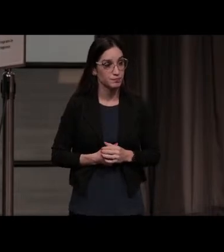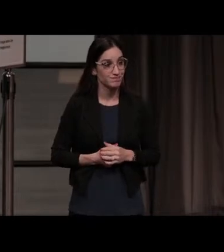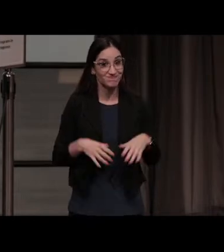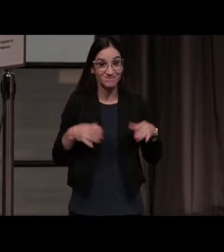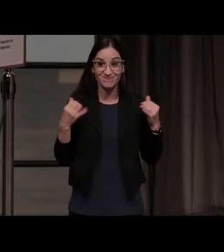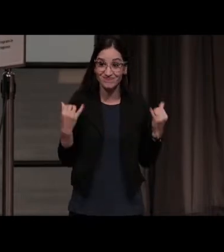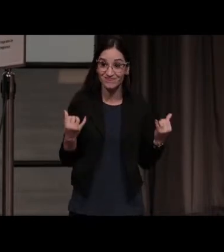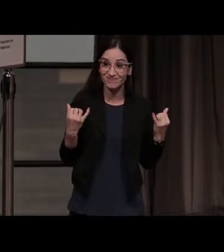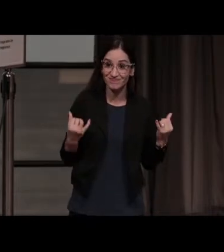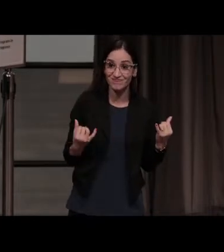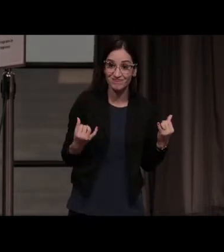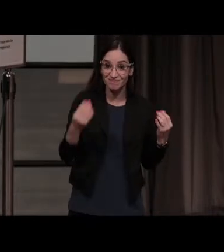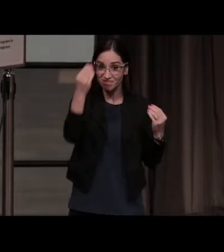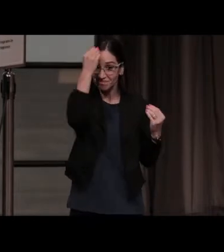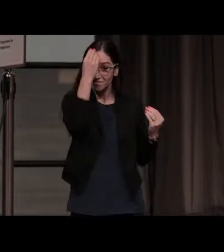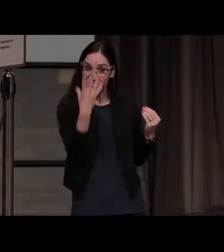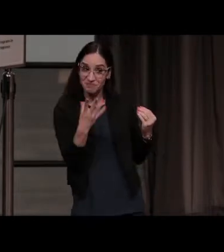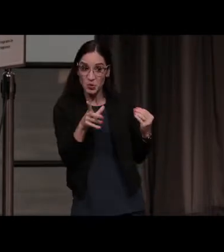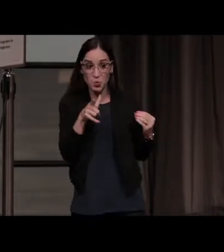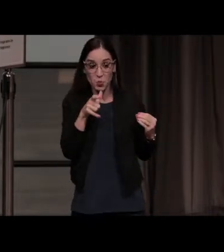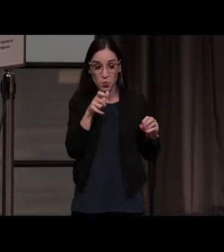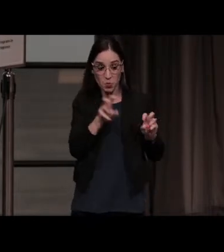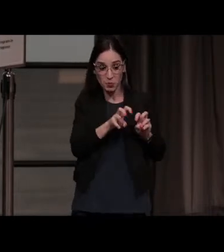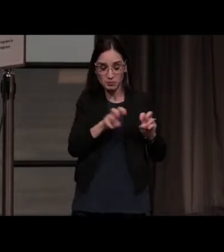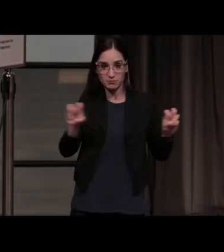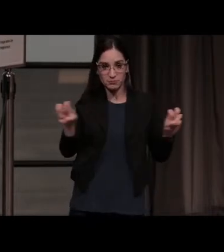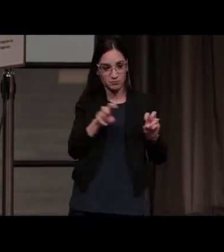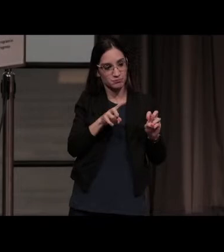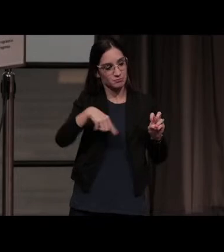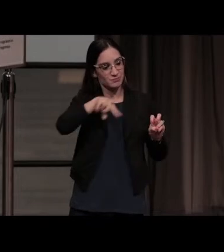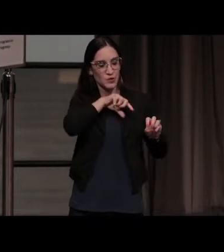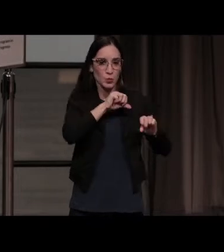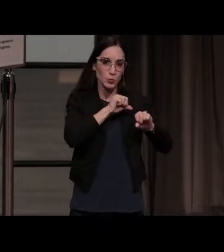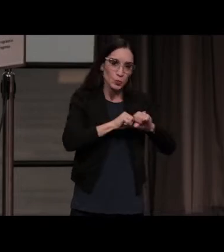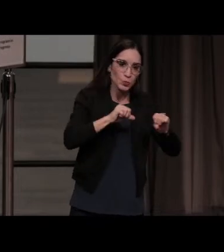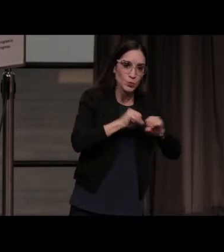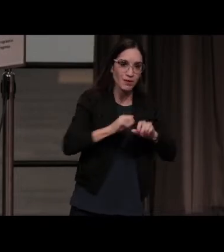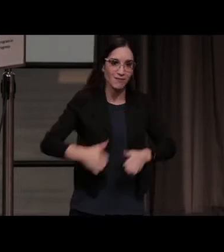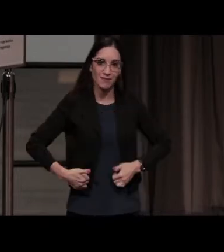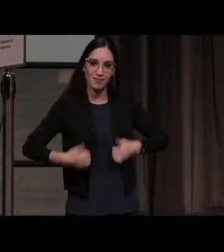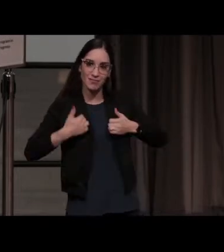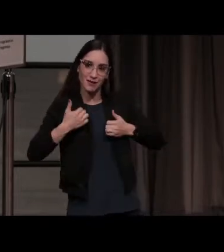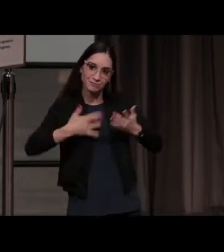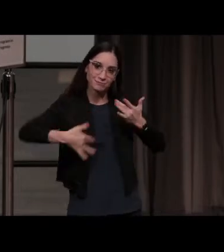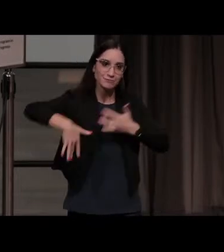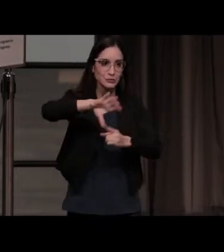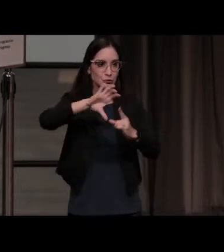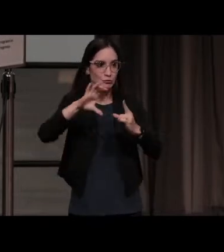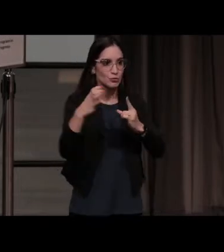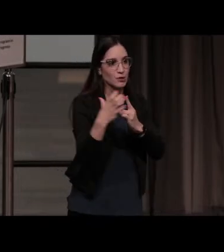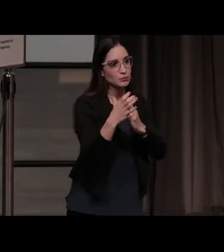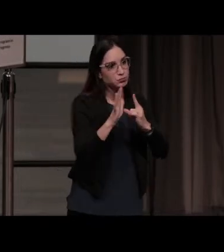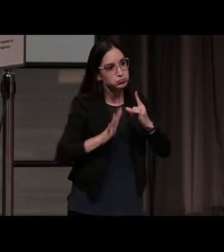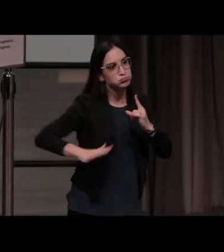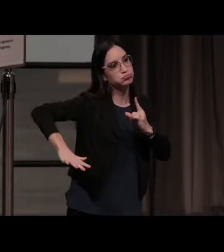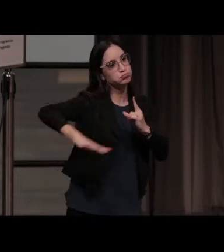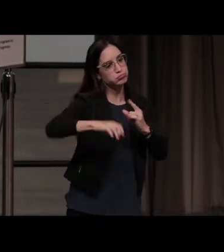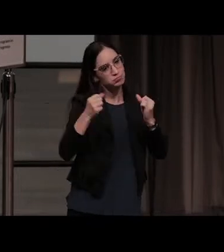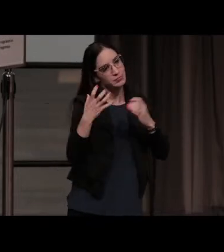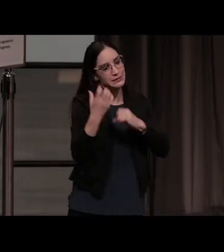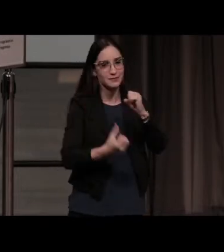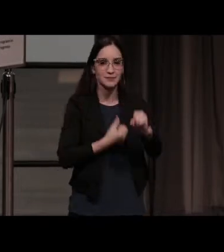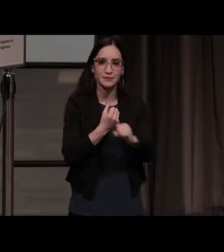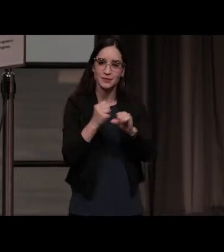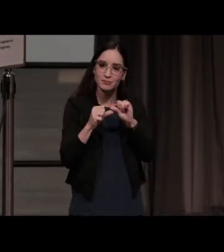Okay, now a bit about our panelists. They have been working and living within these creative and cultural spaces for many years, putting in a lot of